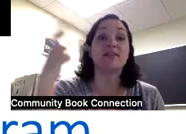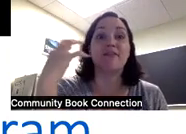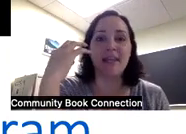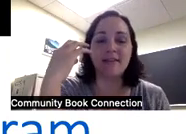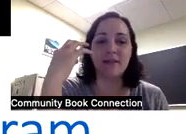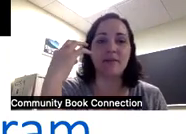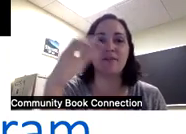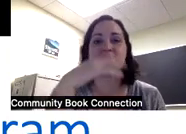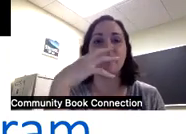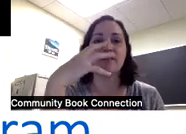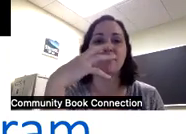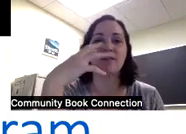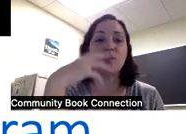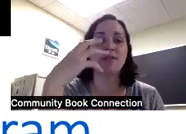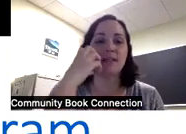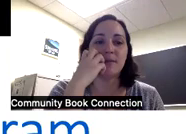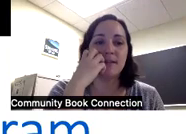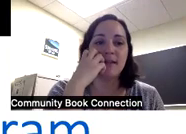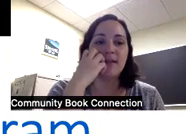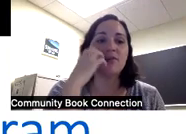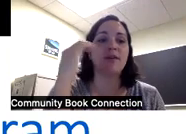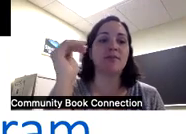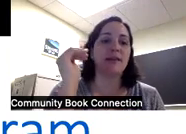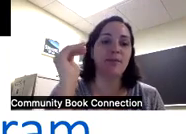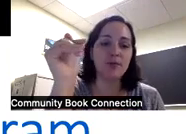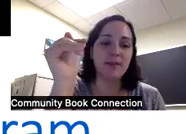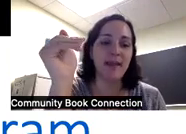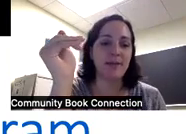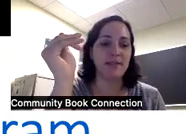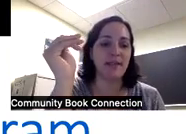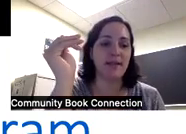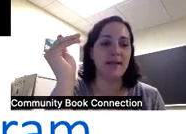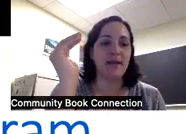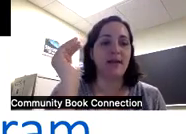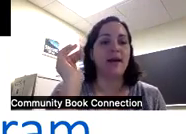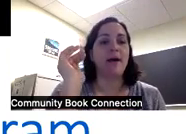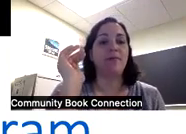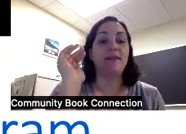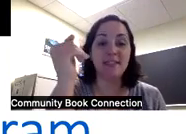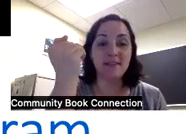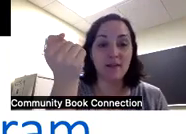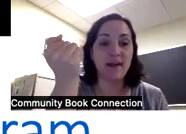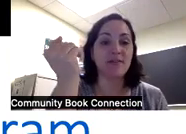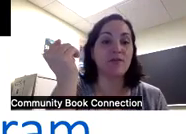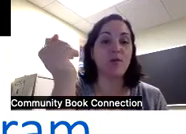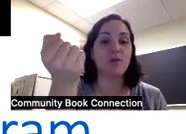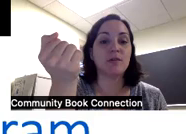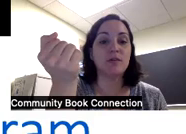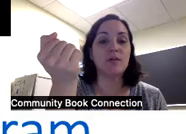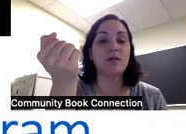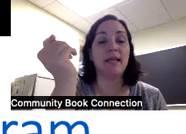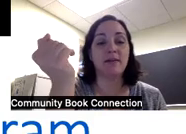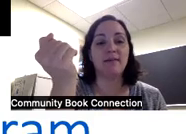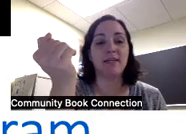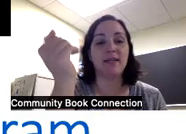can suffocate them if there's a lot of loose sediment. So you have to look at improving the habitat, preventing the loss of